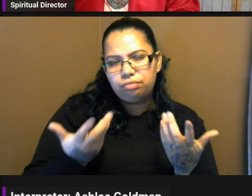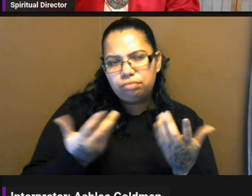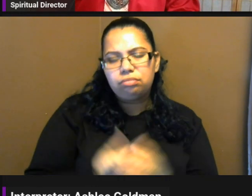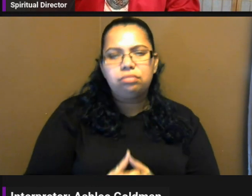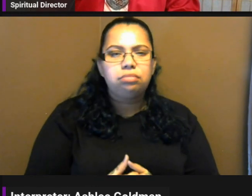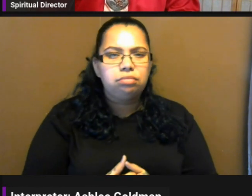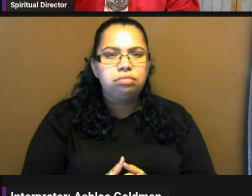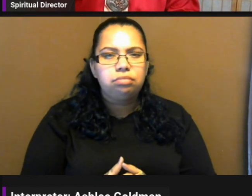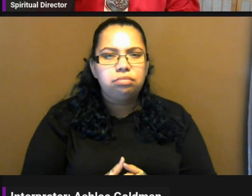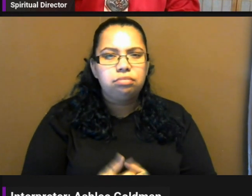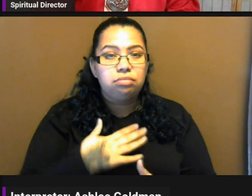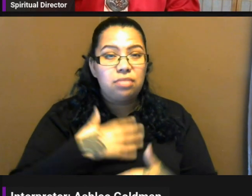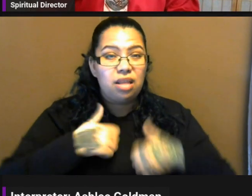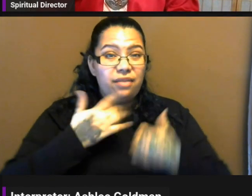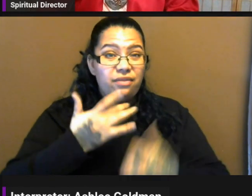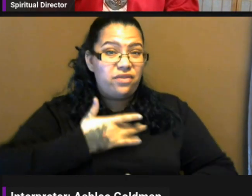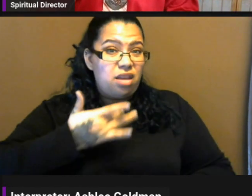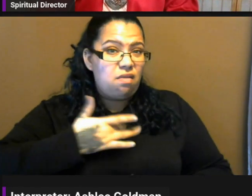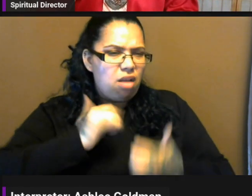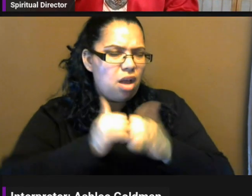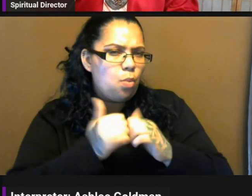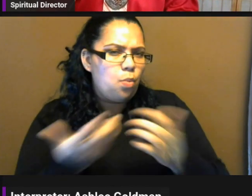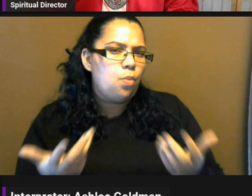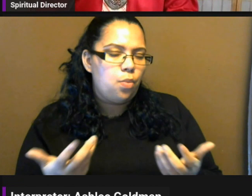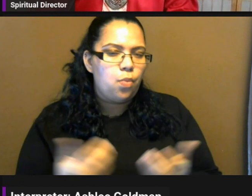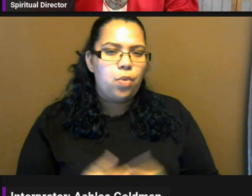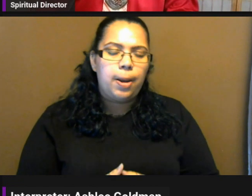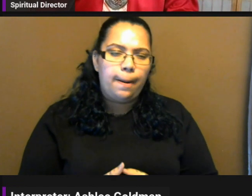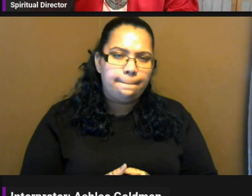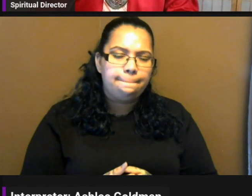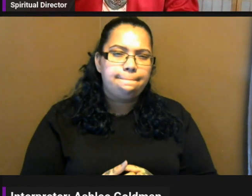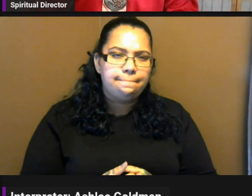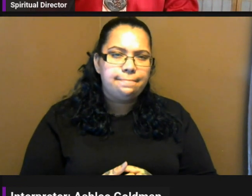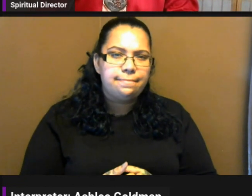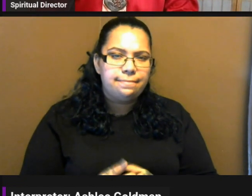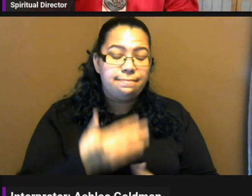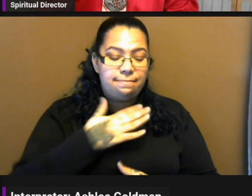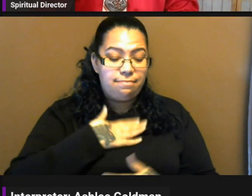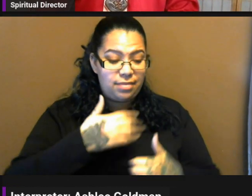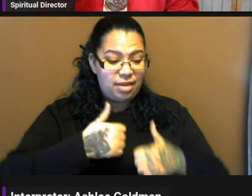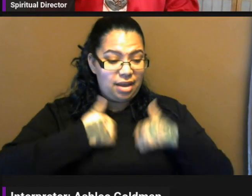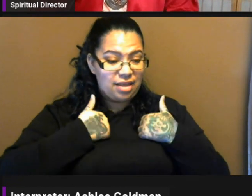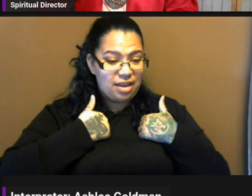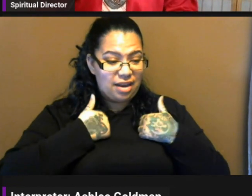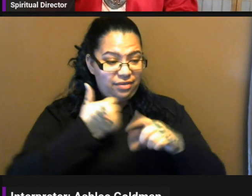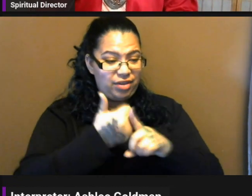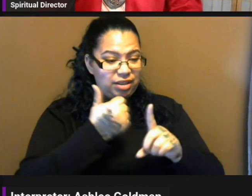What will my life feel like? What will my life be